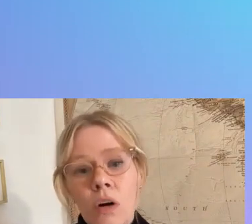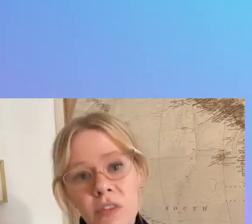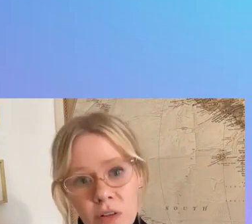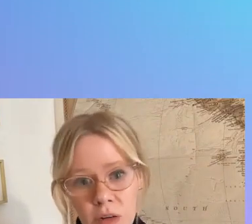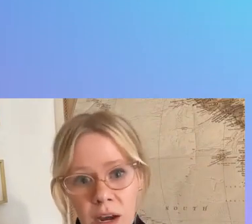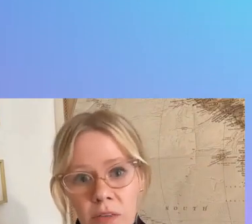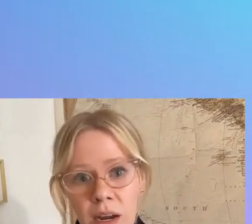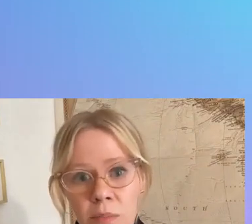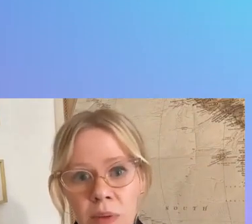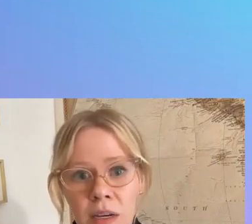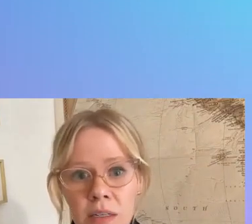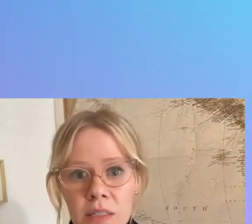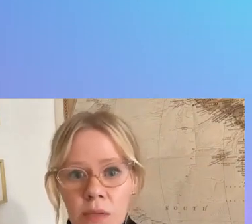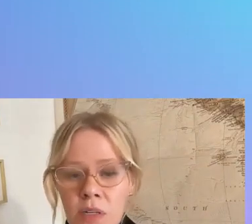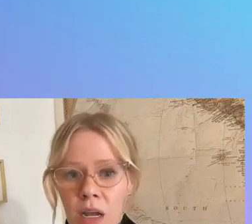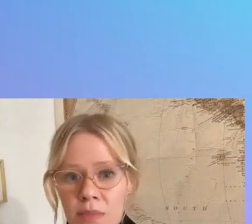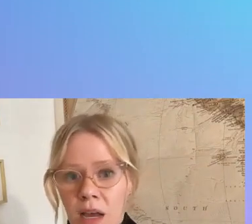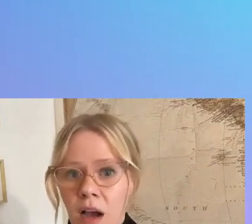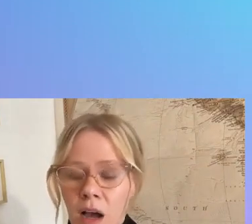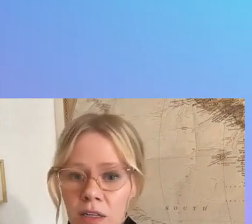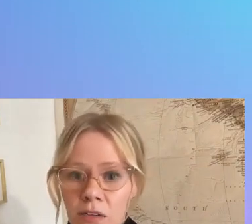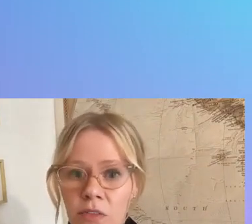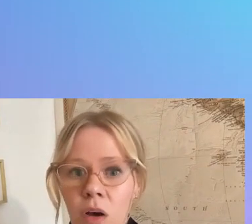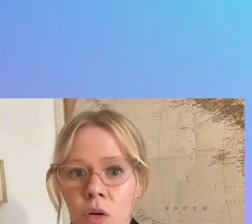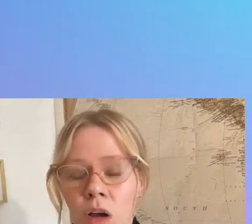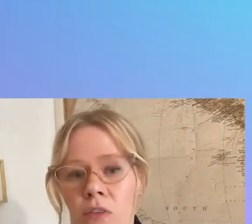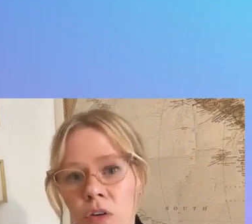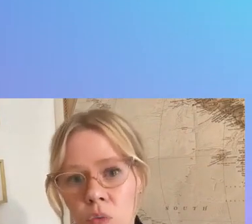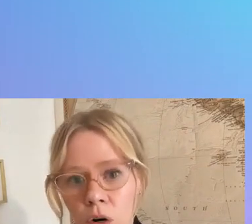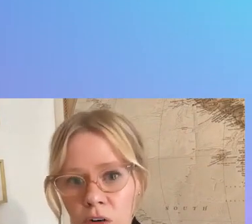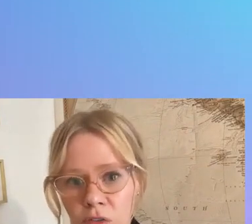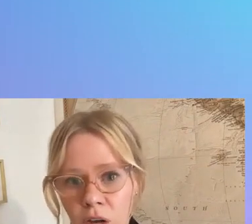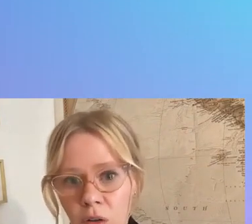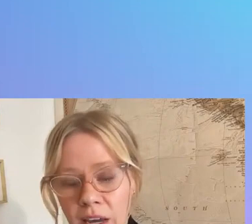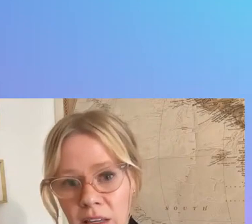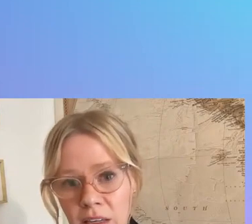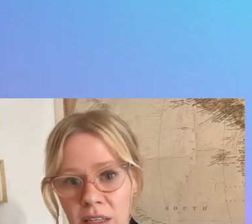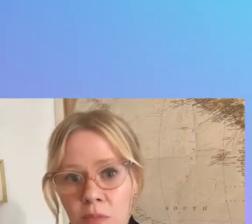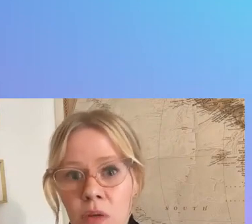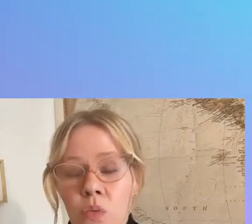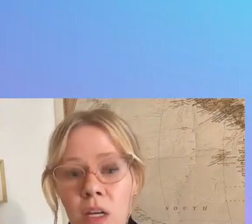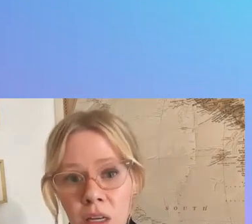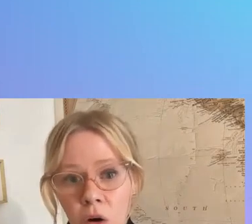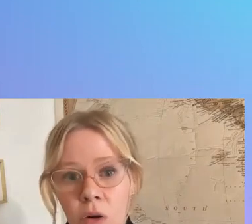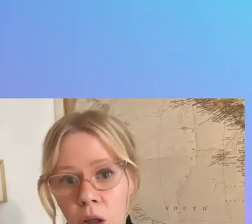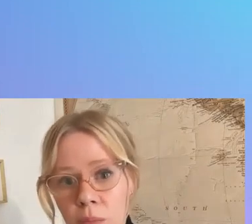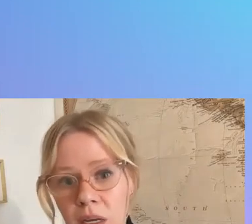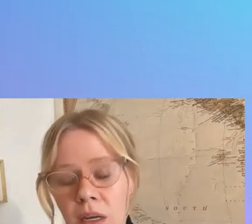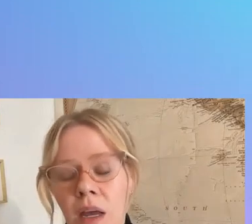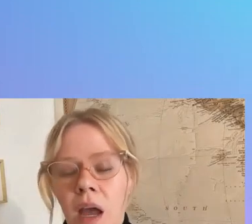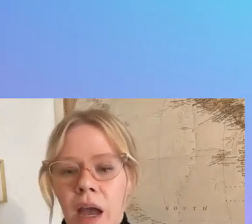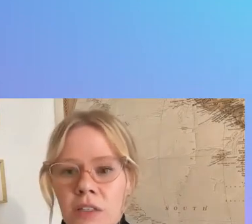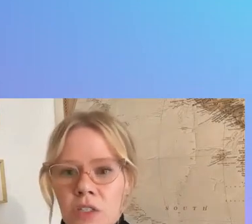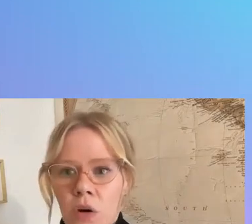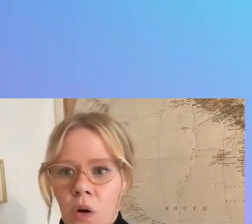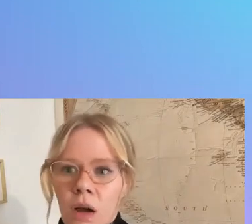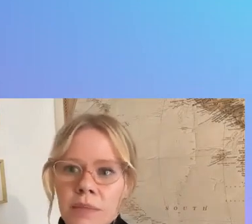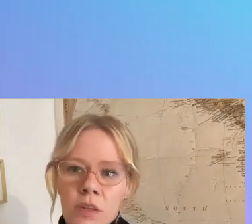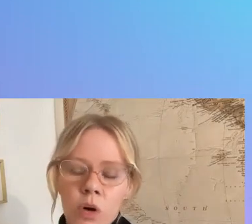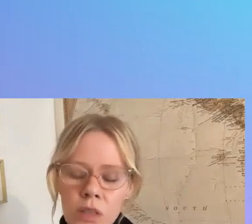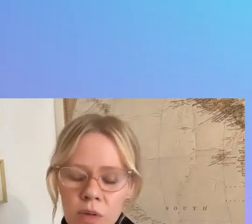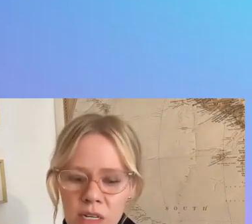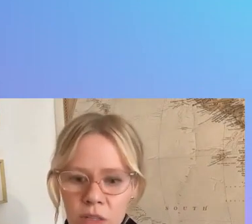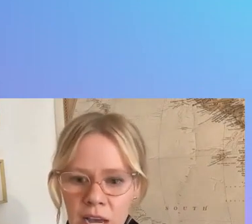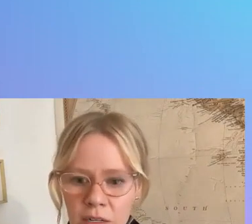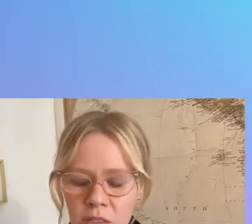that workflow guide, right? Because sometimes that cognitive load of a new workflow like this can be really overwhelming. And so